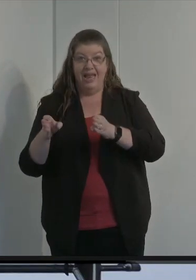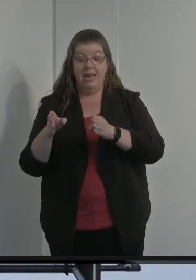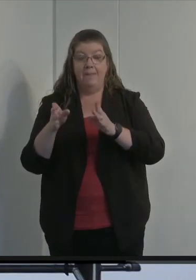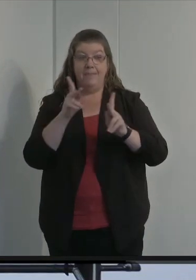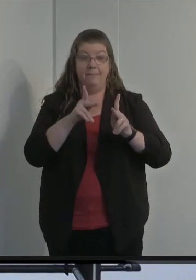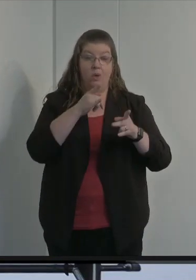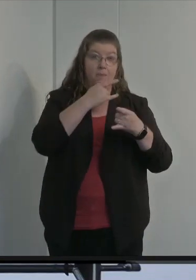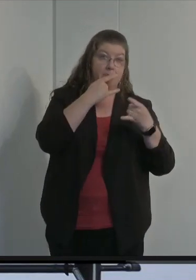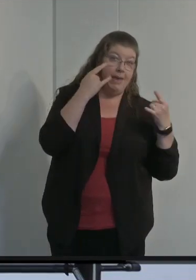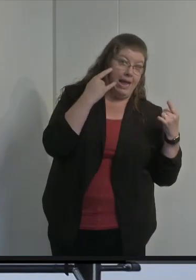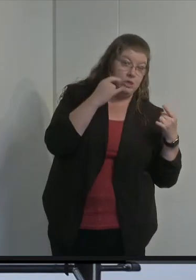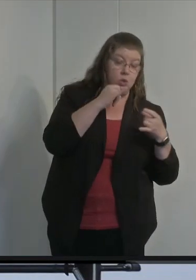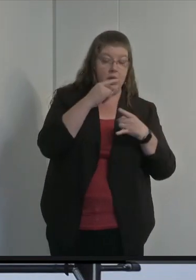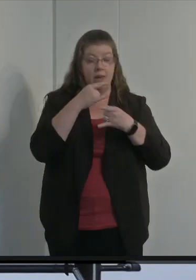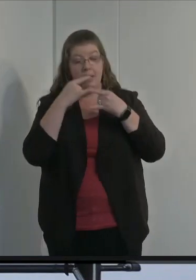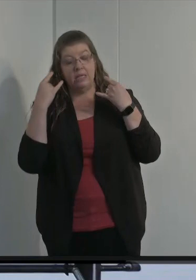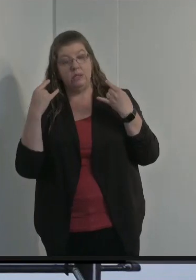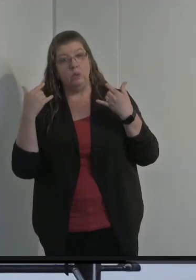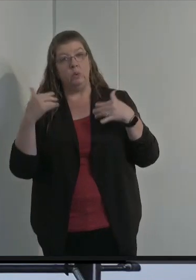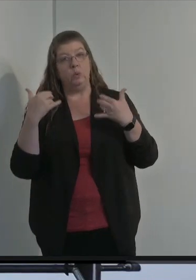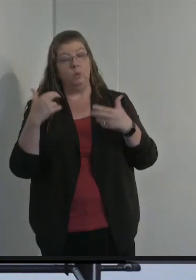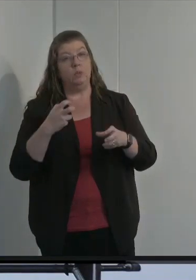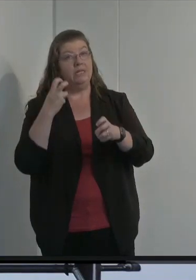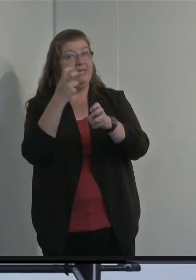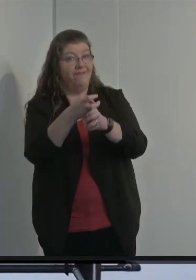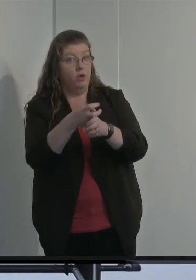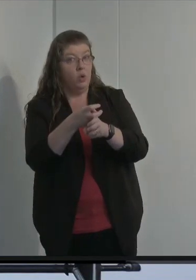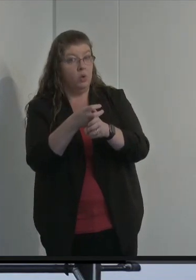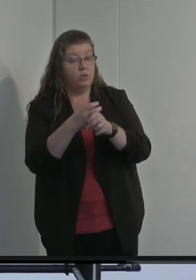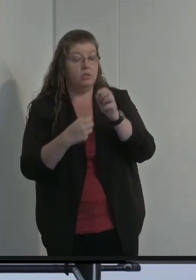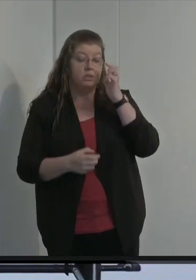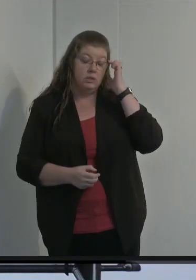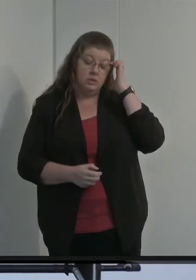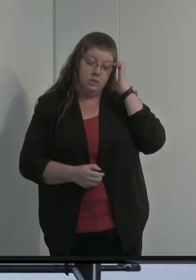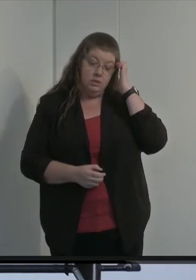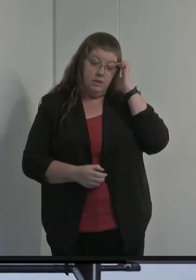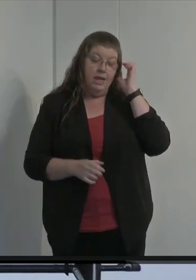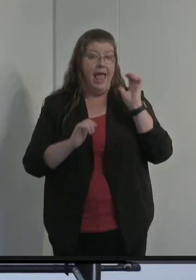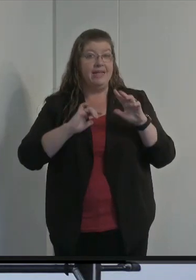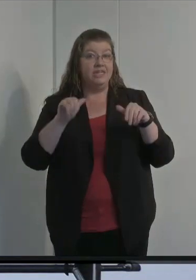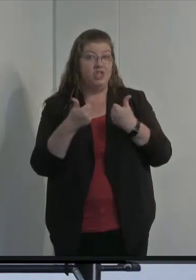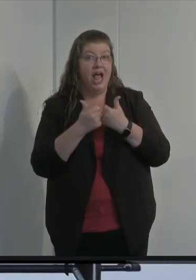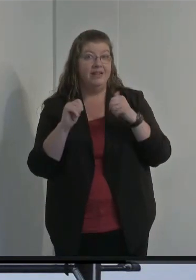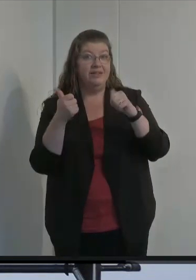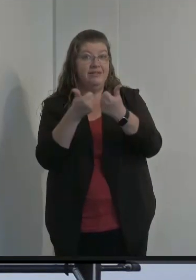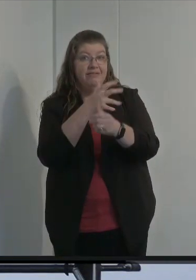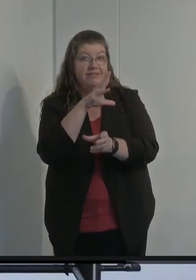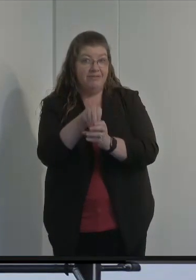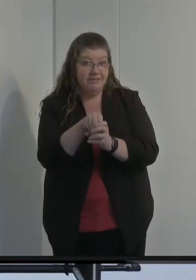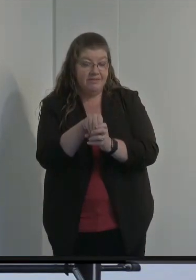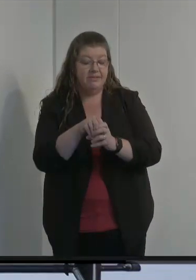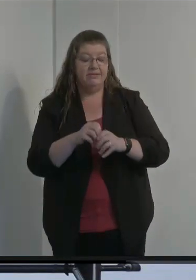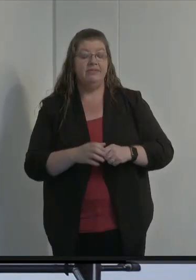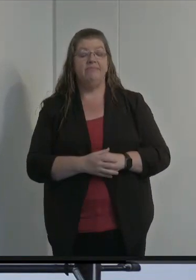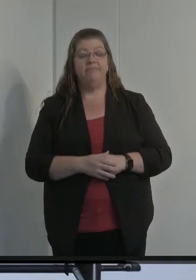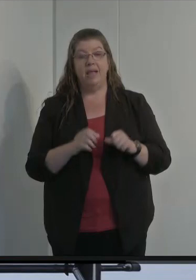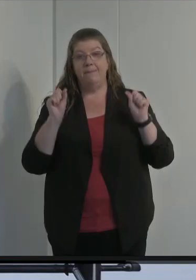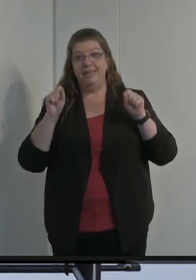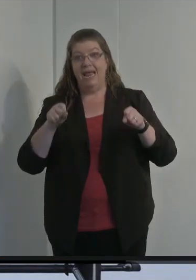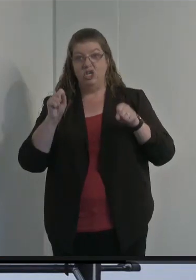wearing masks is extraordinarily difficult and presents challenges and